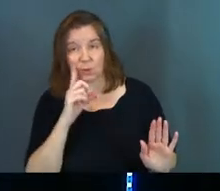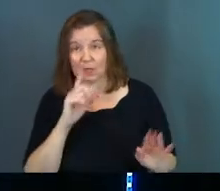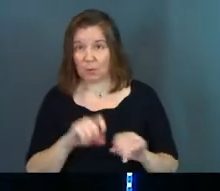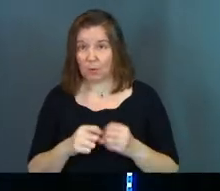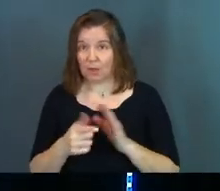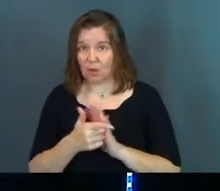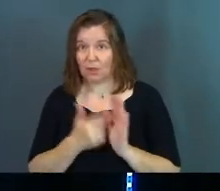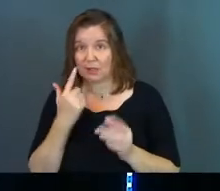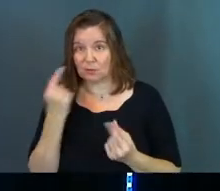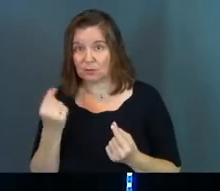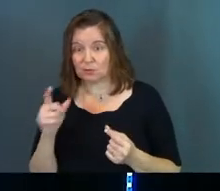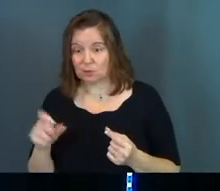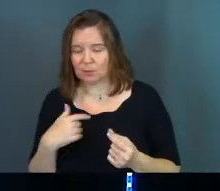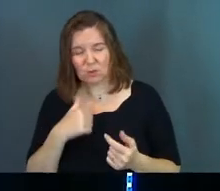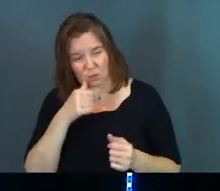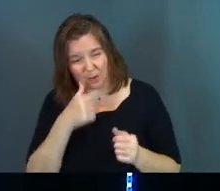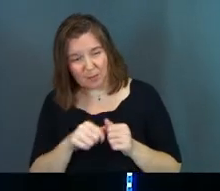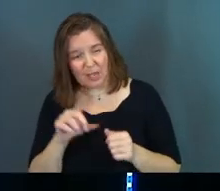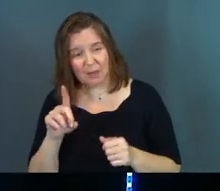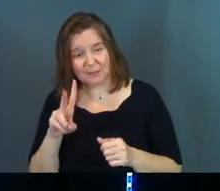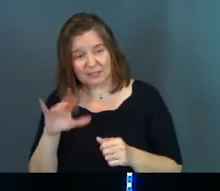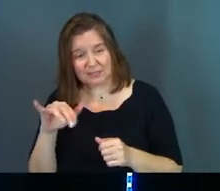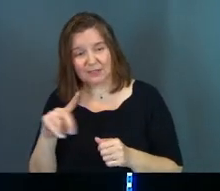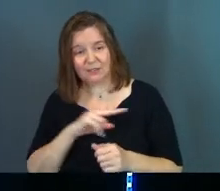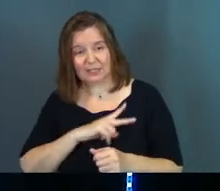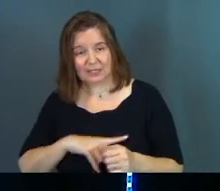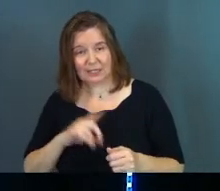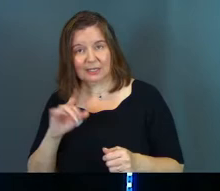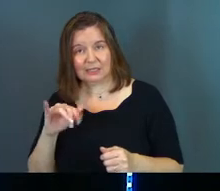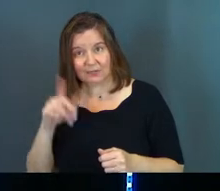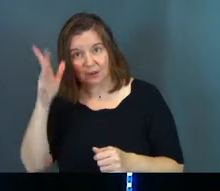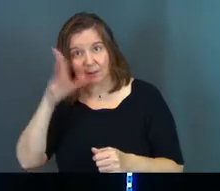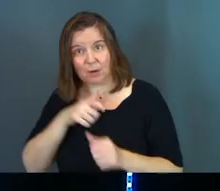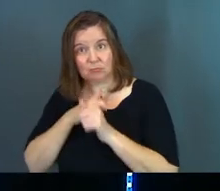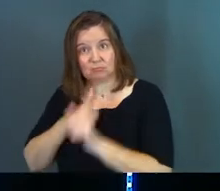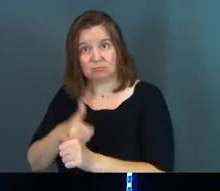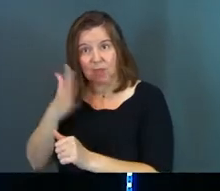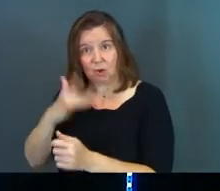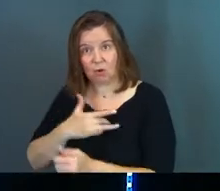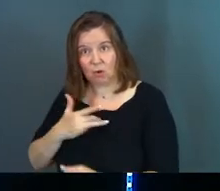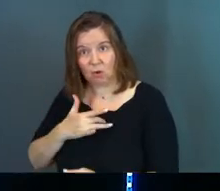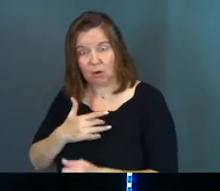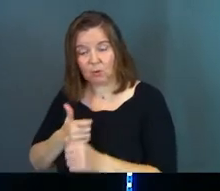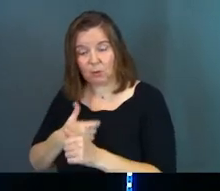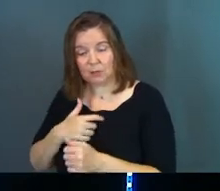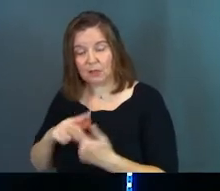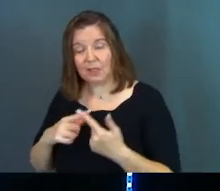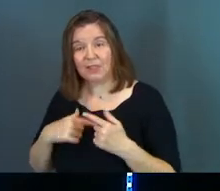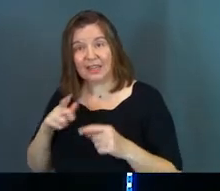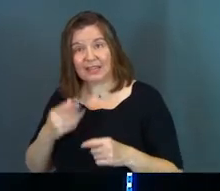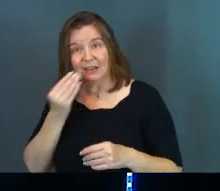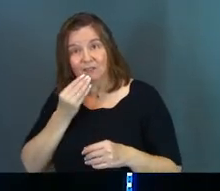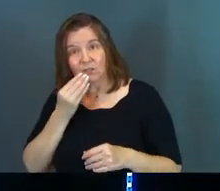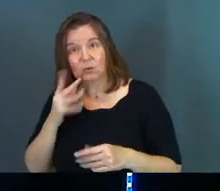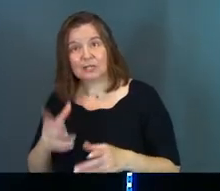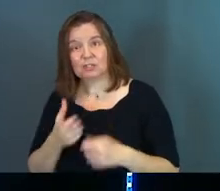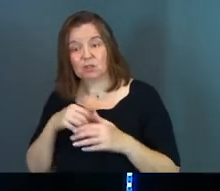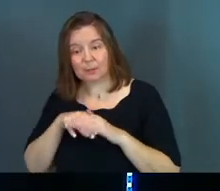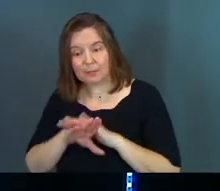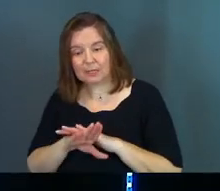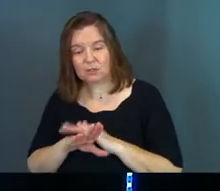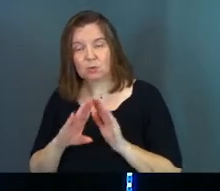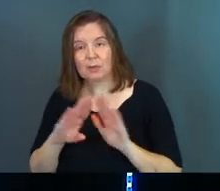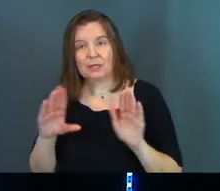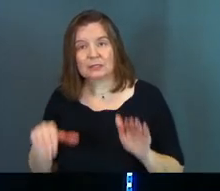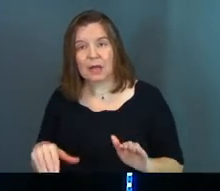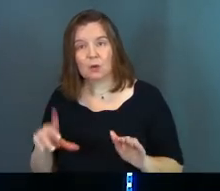we're breaking the law. You think we're doing something we shouldn't. But don't you remember David, King David, a man after God's own heart, when he was with his companions and then they needed food, he took them into